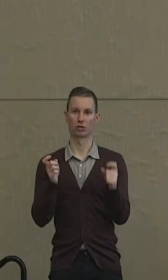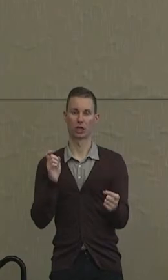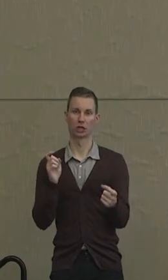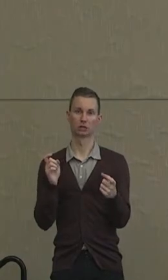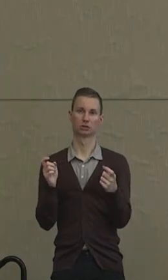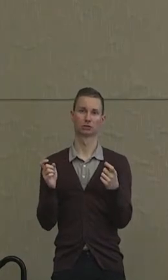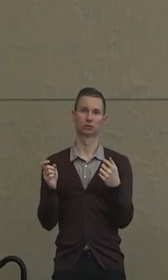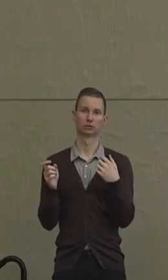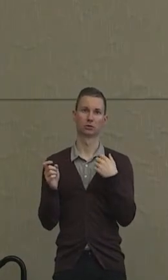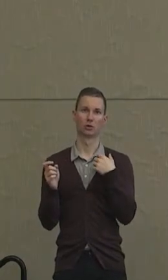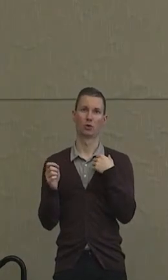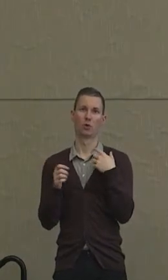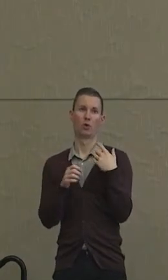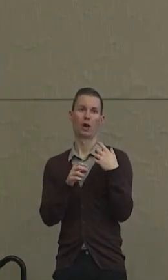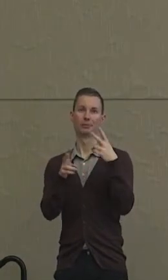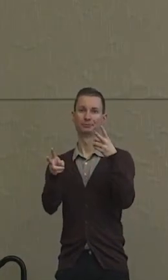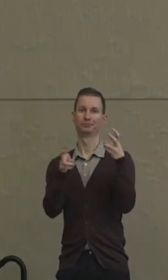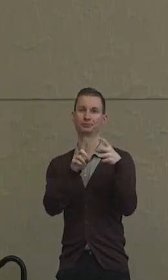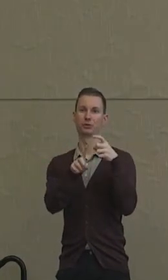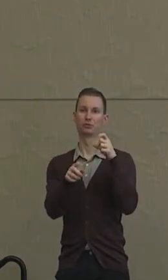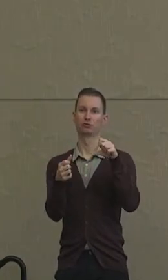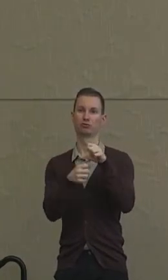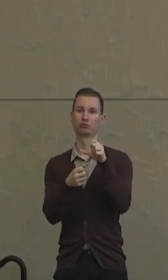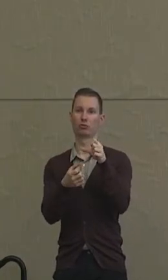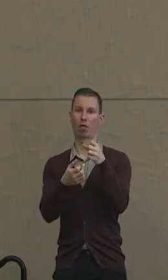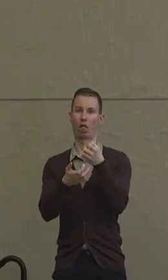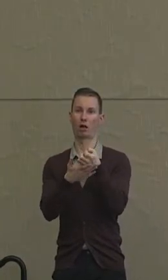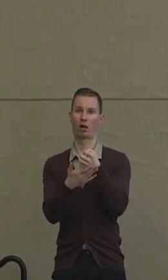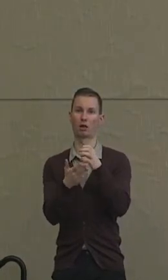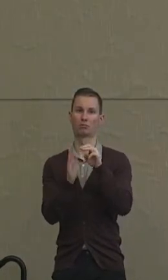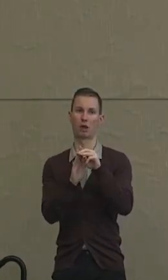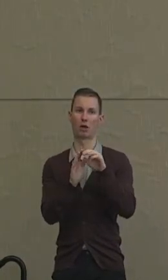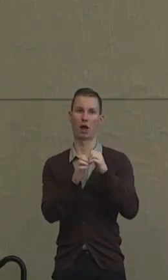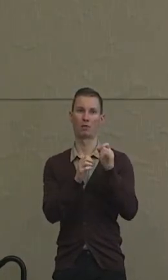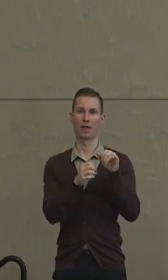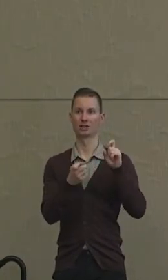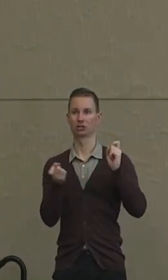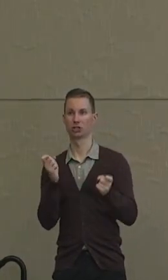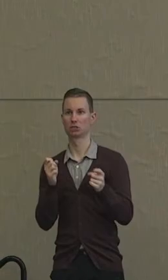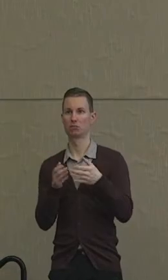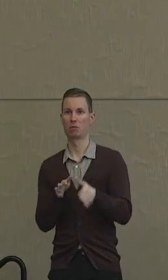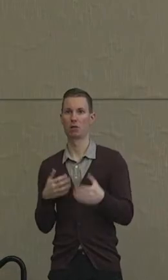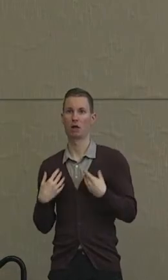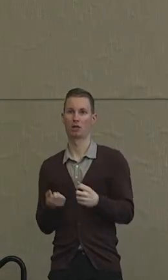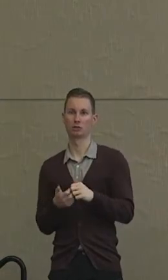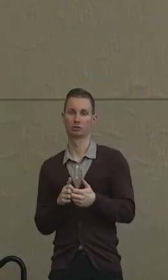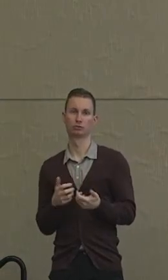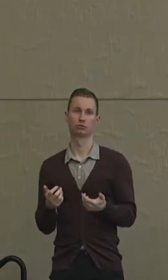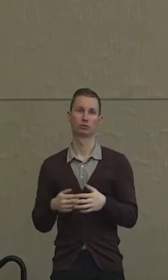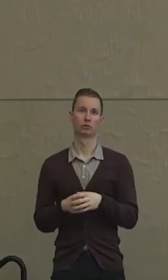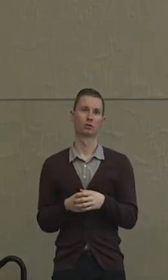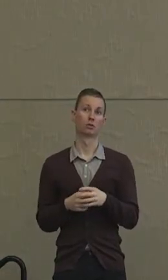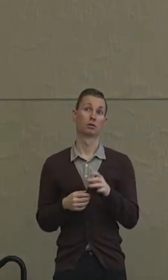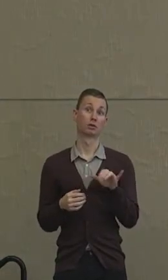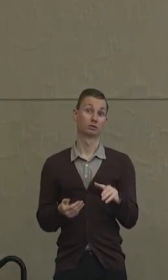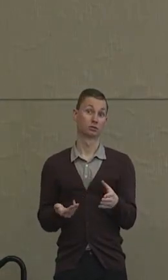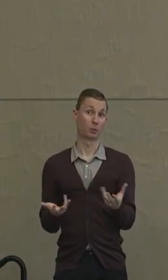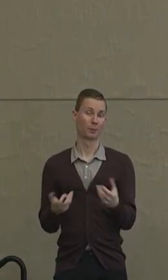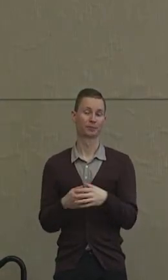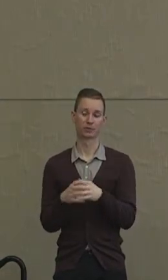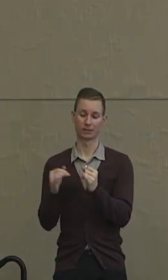the social ecological model for changing kind of public health issues. Mm-hmm. So that just suggests that, you know,